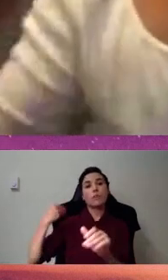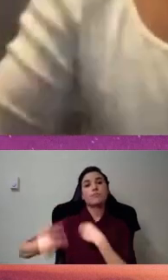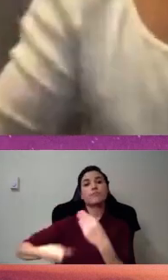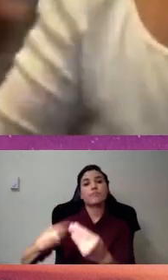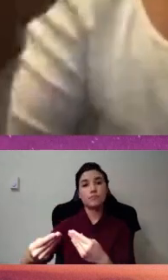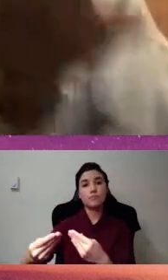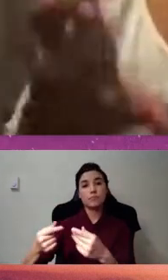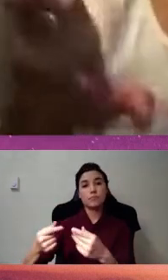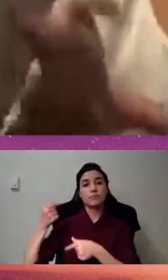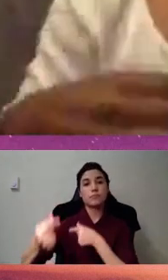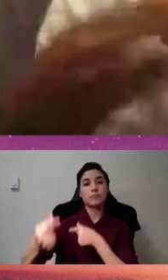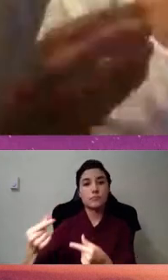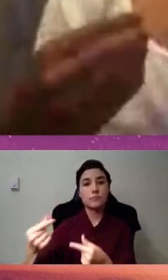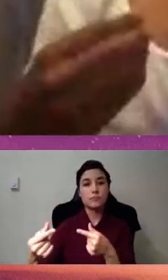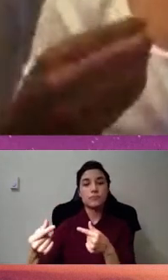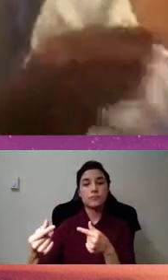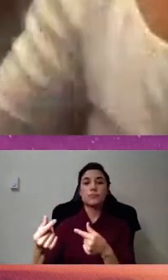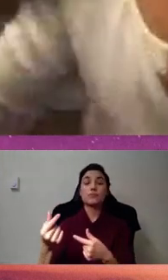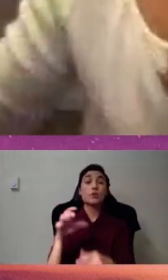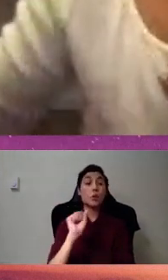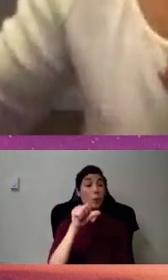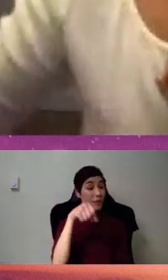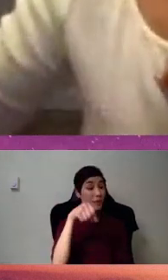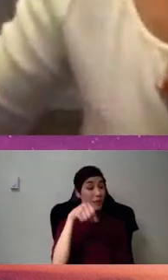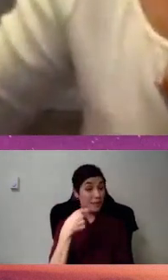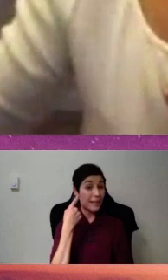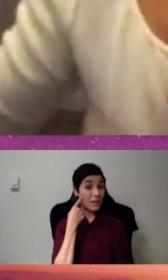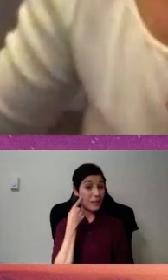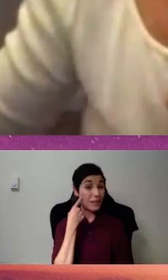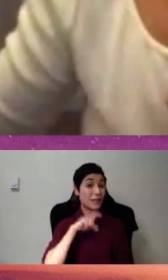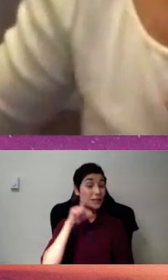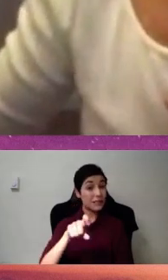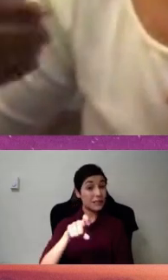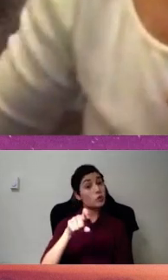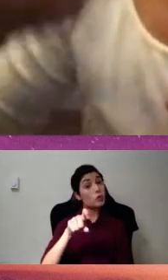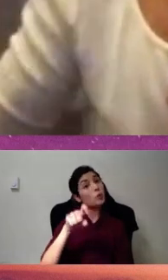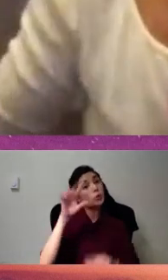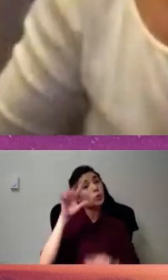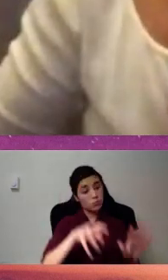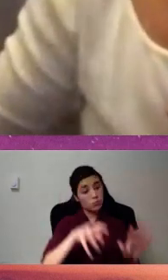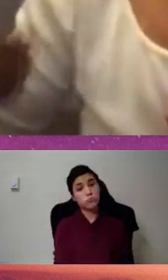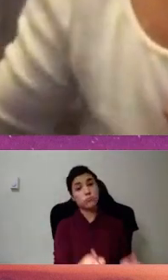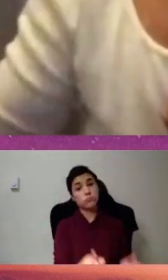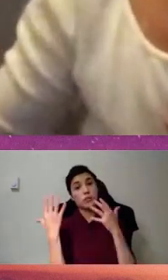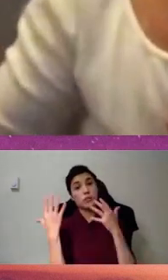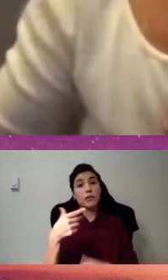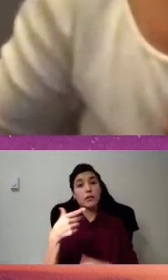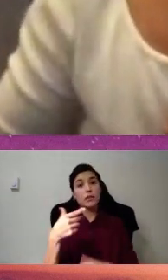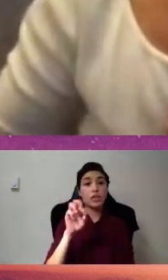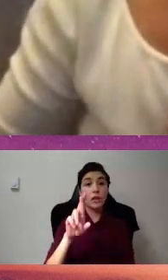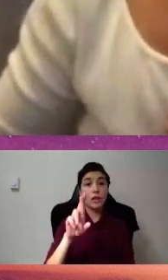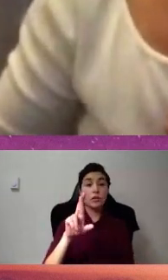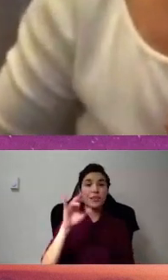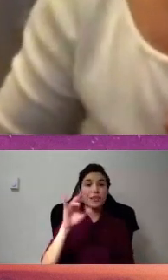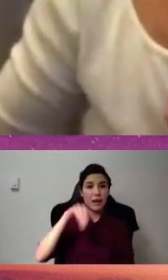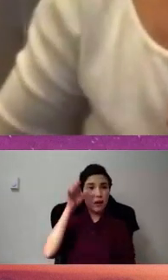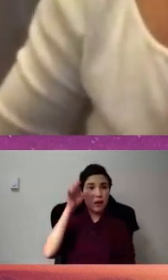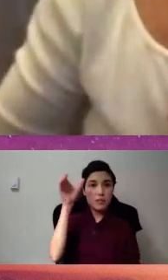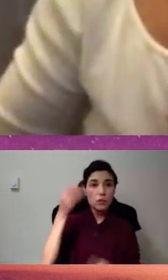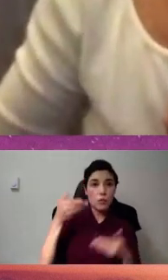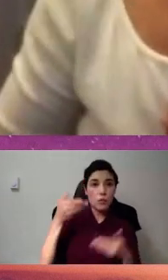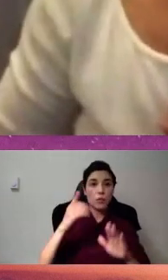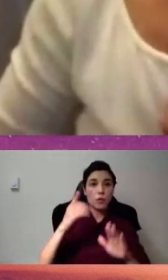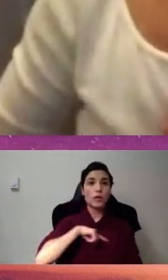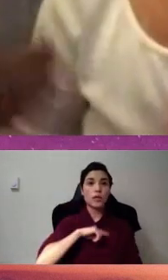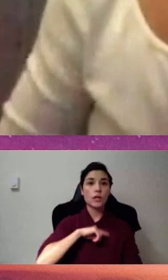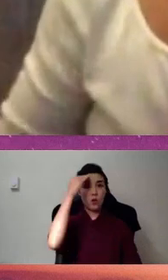let's decolonize gender as we know it now, because I don't think, even in its beautiful reflections, I don't think it's serving a massive amount of